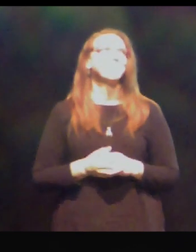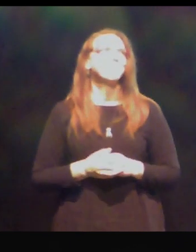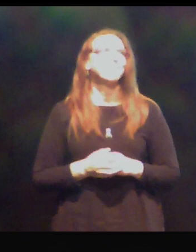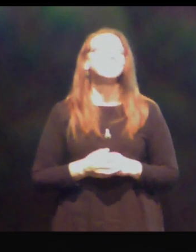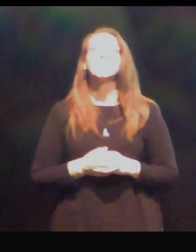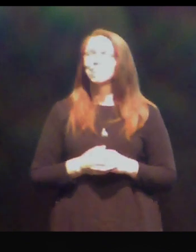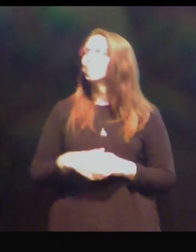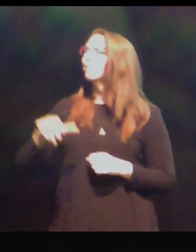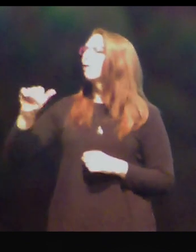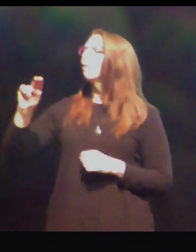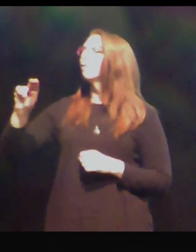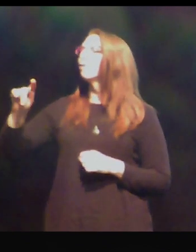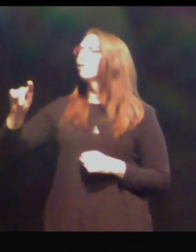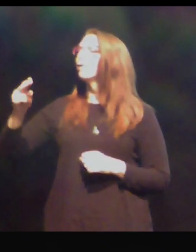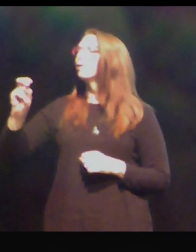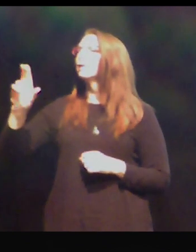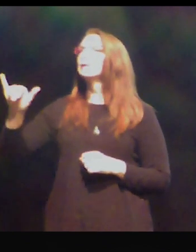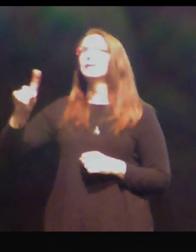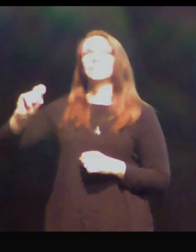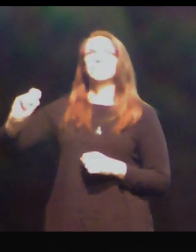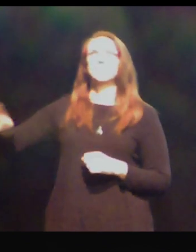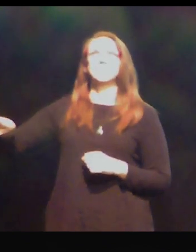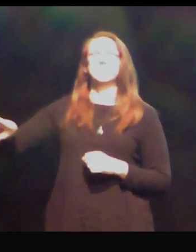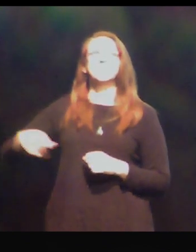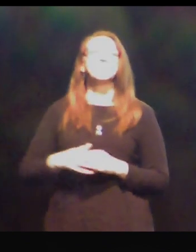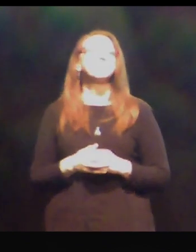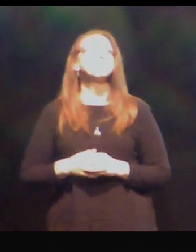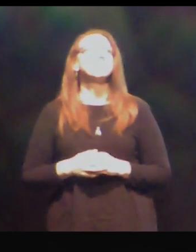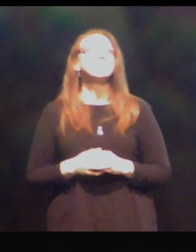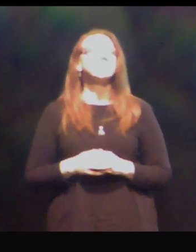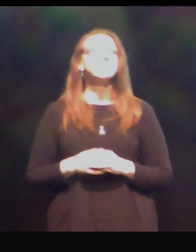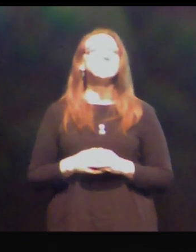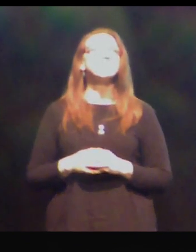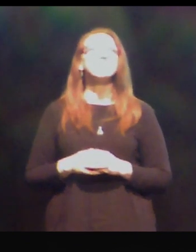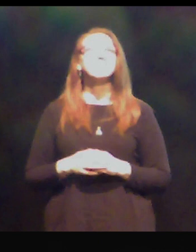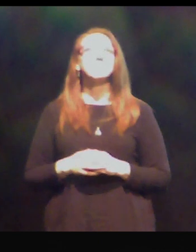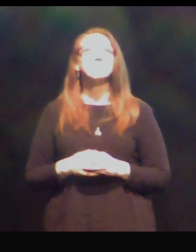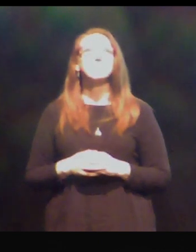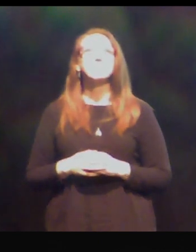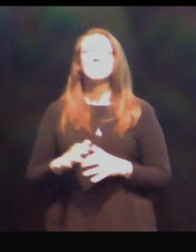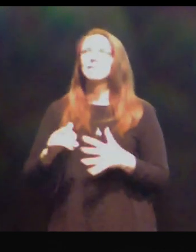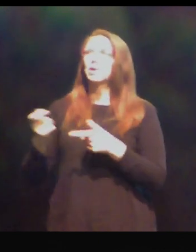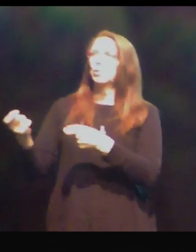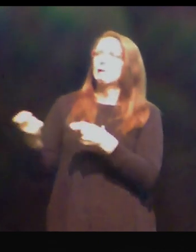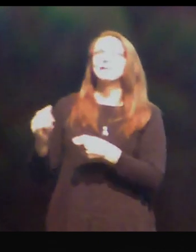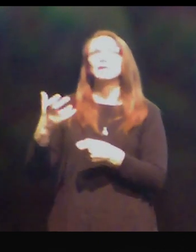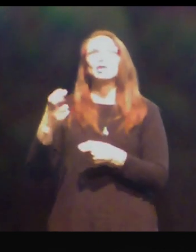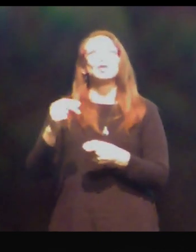Anthony, I'd like to start with you and just ask how you got John to come out of his